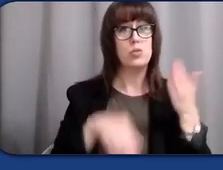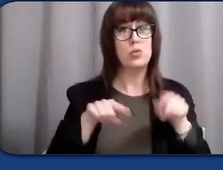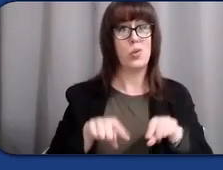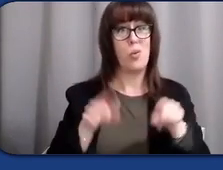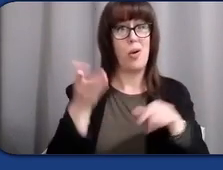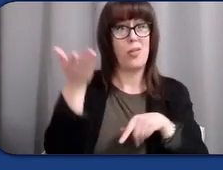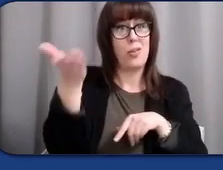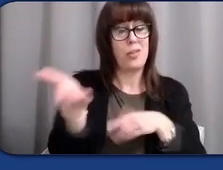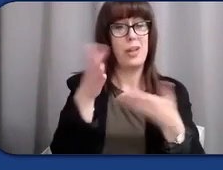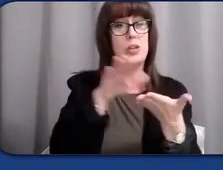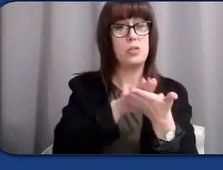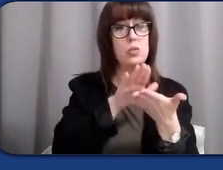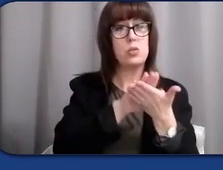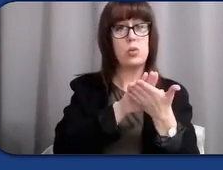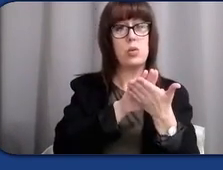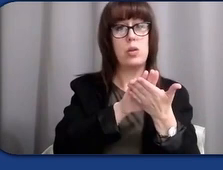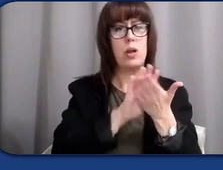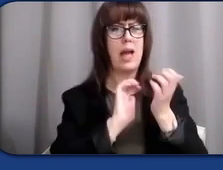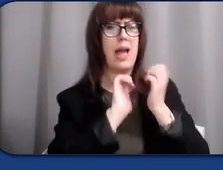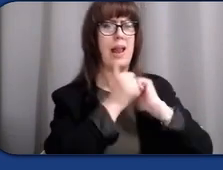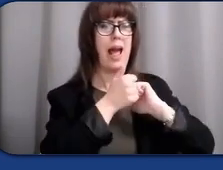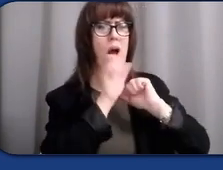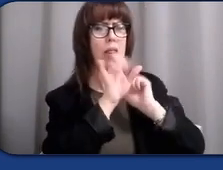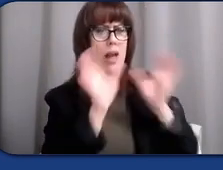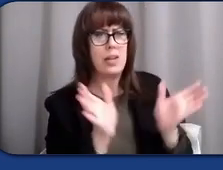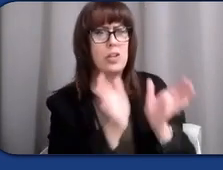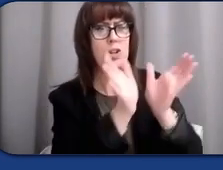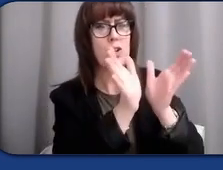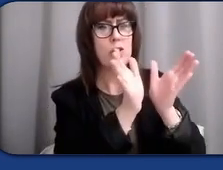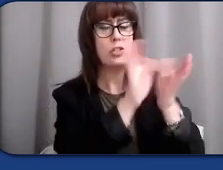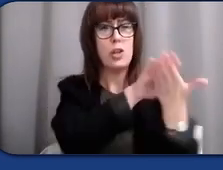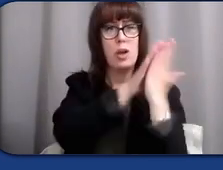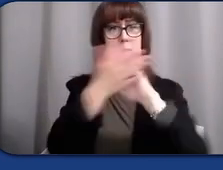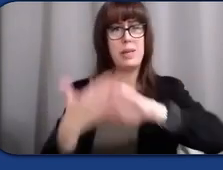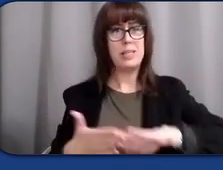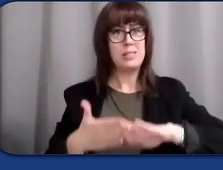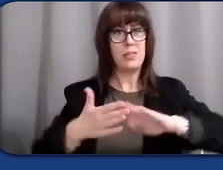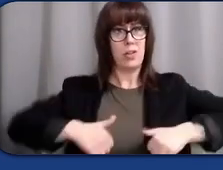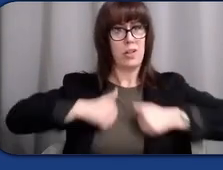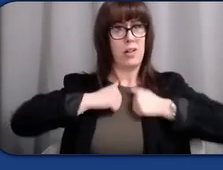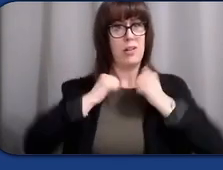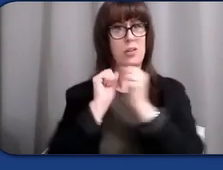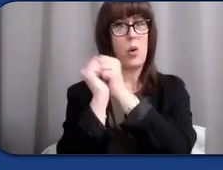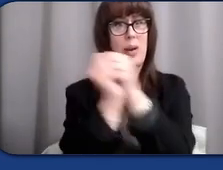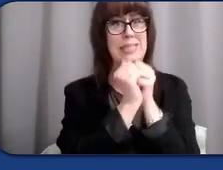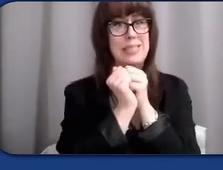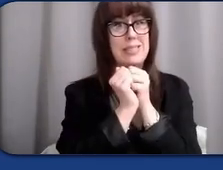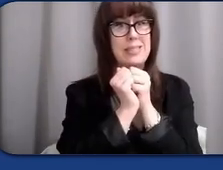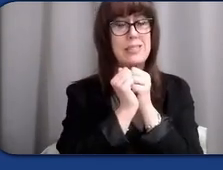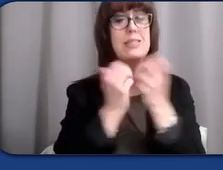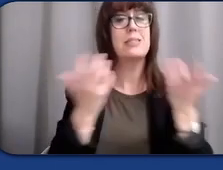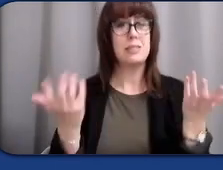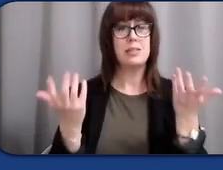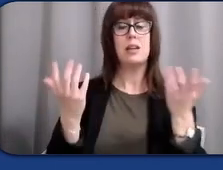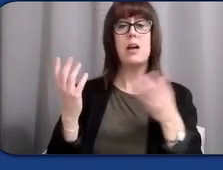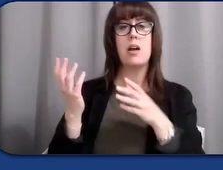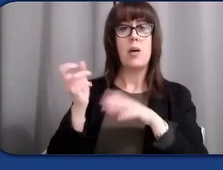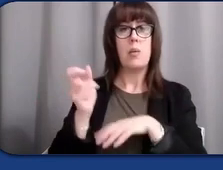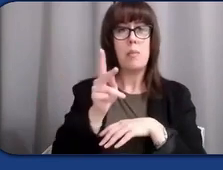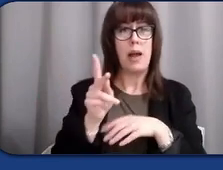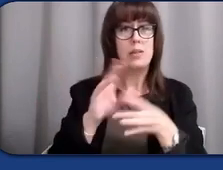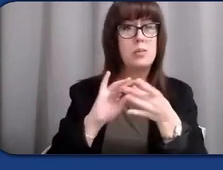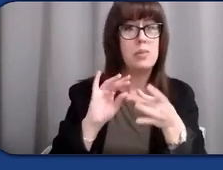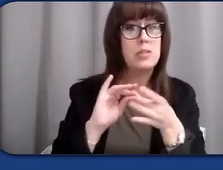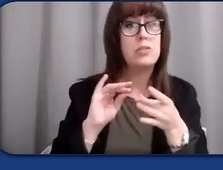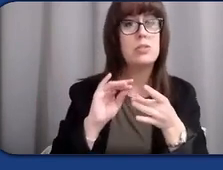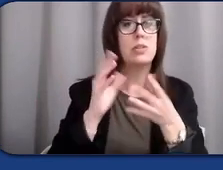usually tell us. How can this promote peaceful coexistence? So one thing I want to get back to what Ambassador Tom